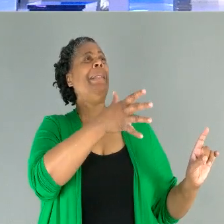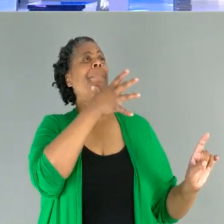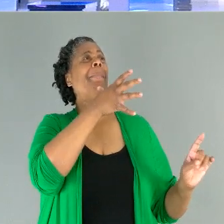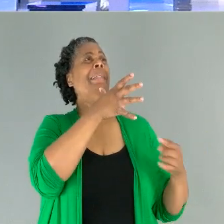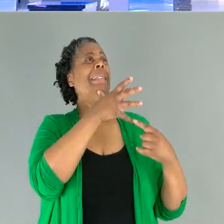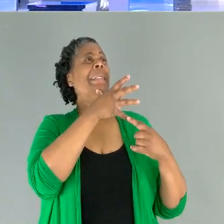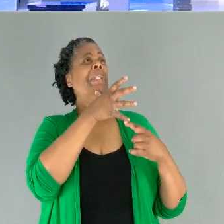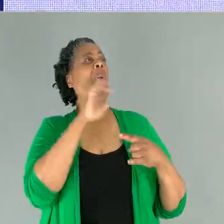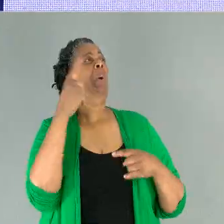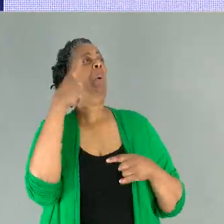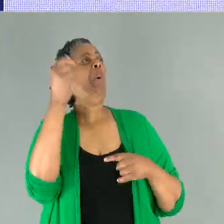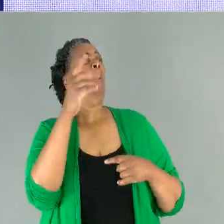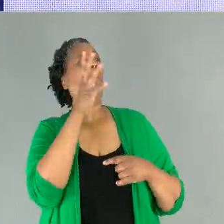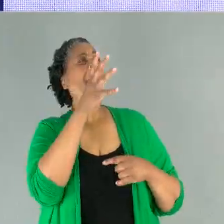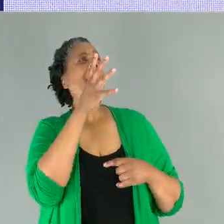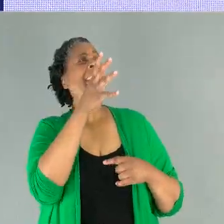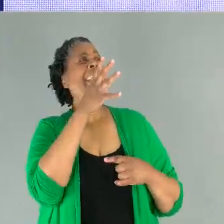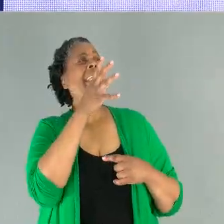where you going?